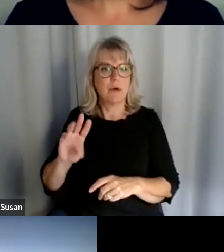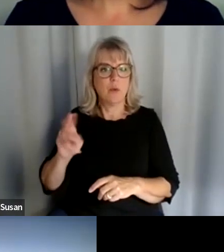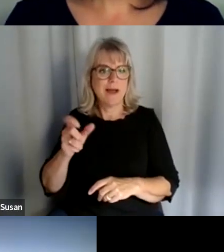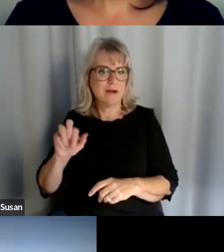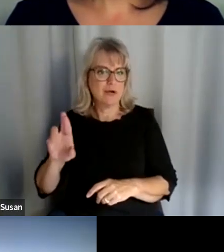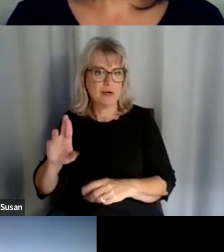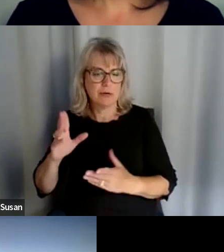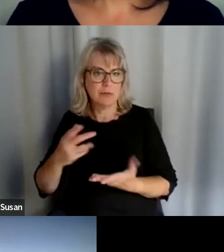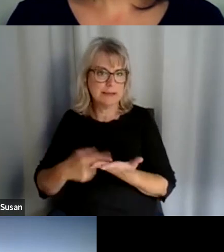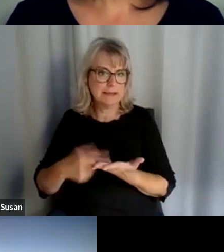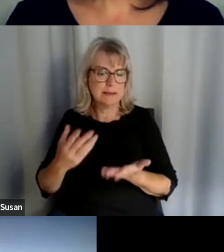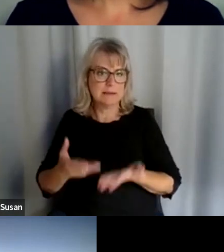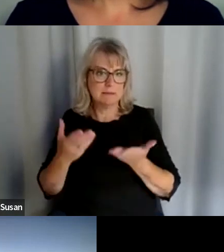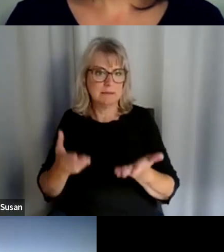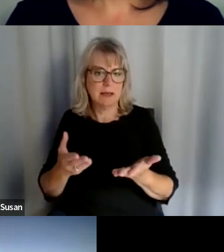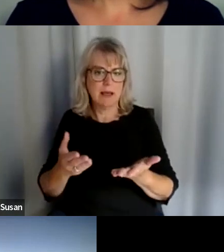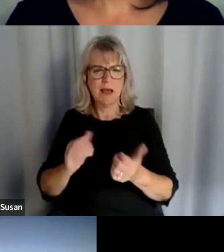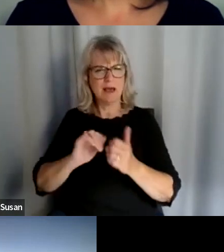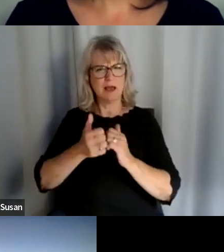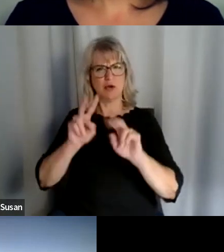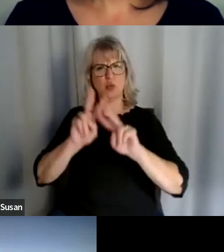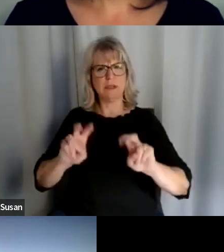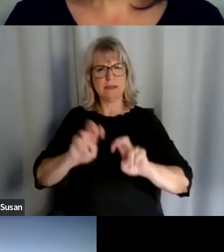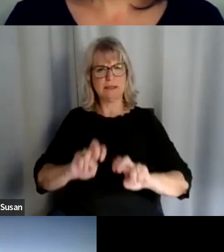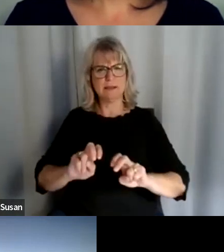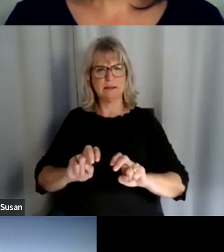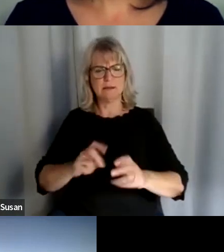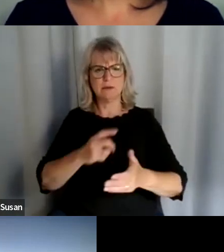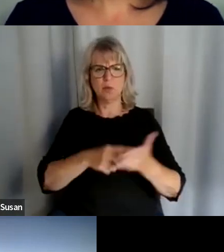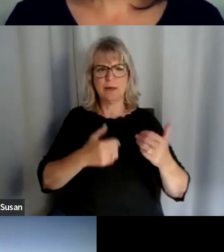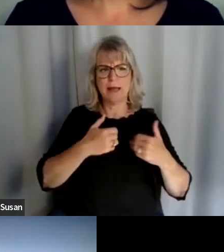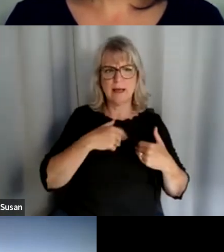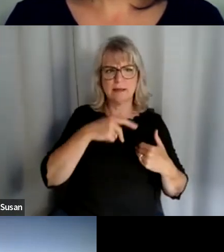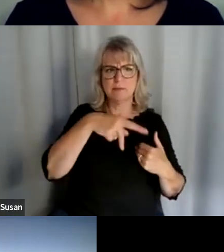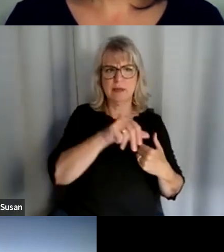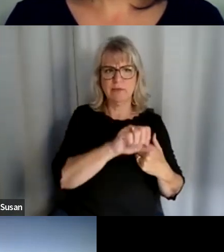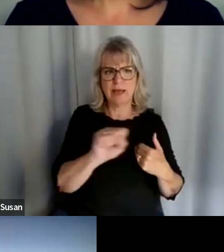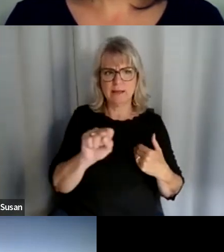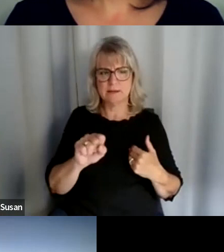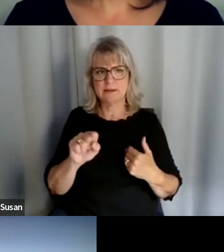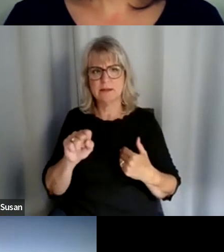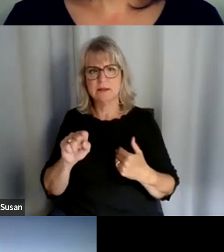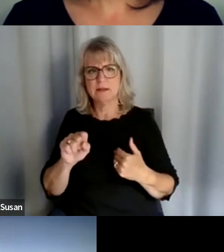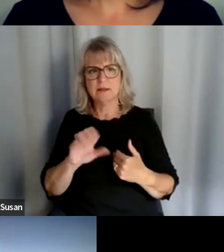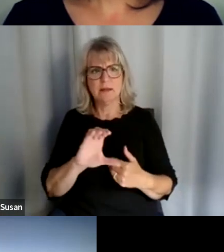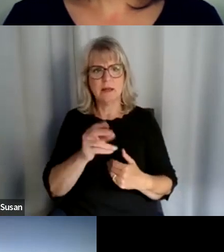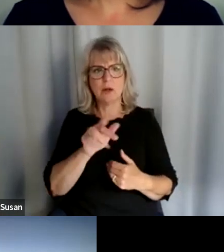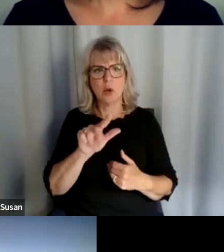well, you know, how are we kind of assessing what is PFAS? Like, what does it look like in terms of the fluorinated